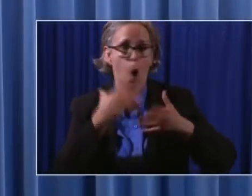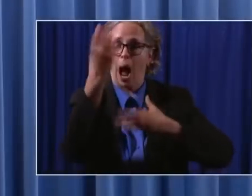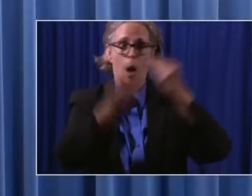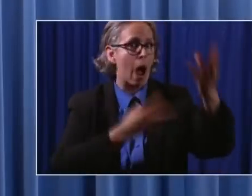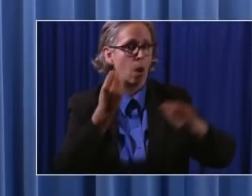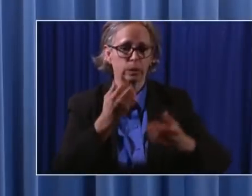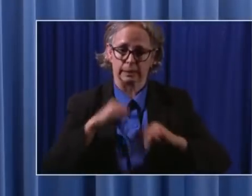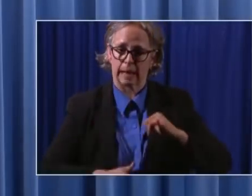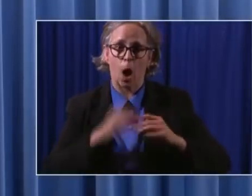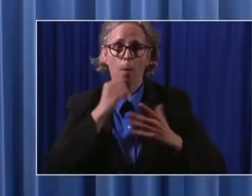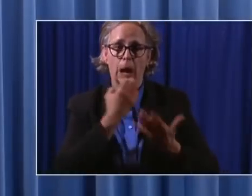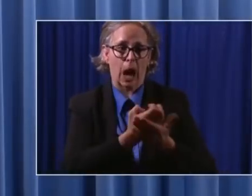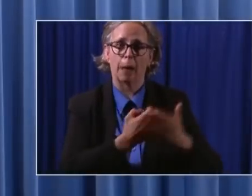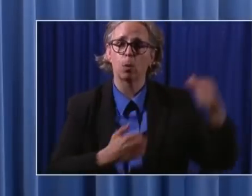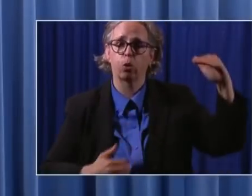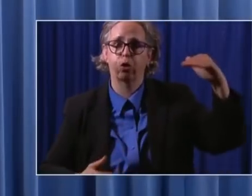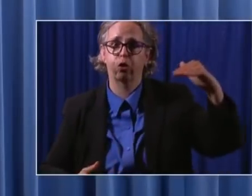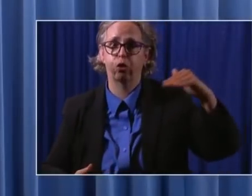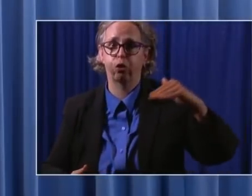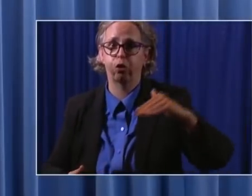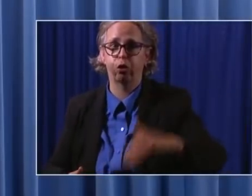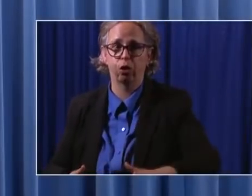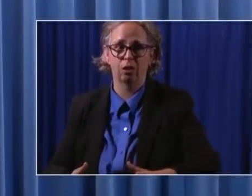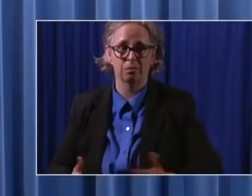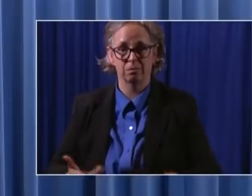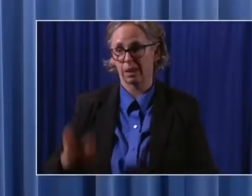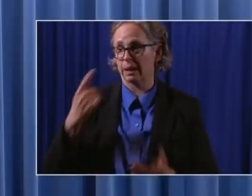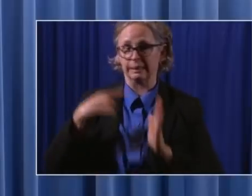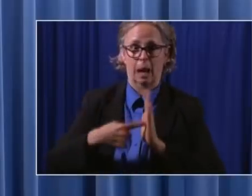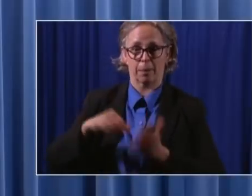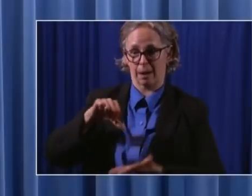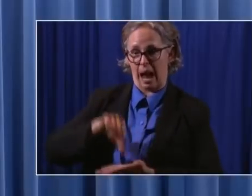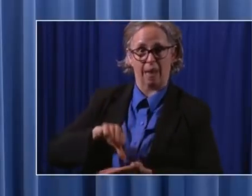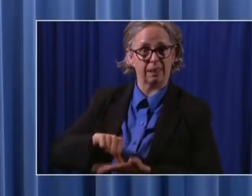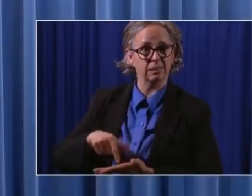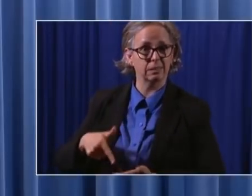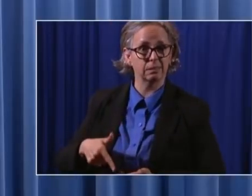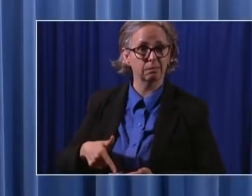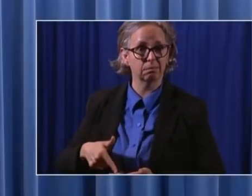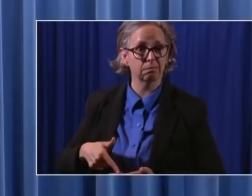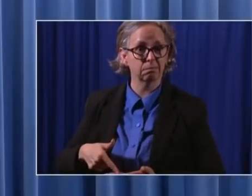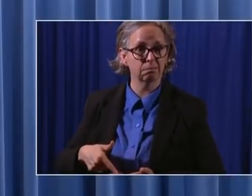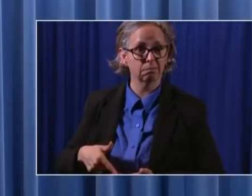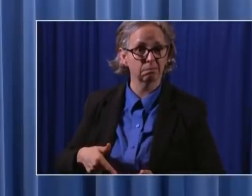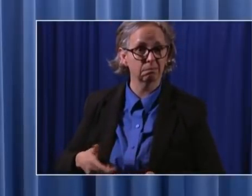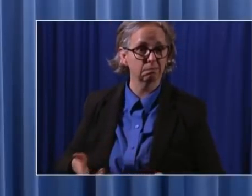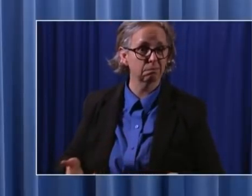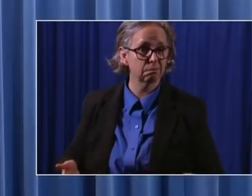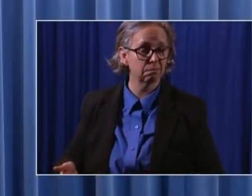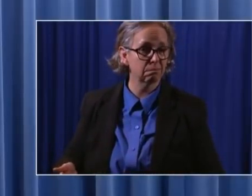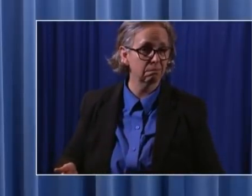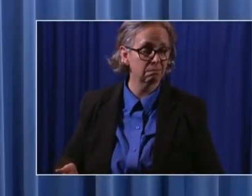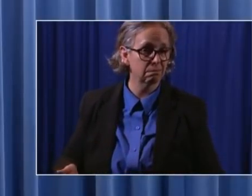You look at Athens, for example. Let's take Athens County. And